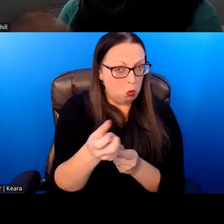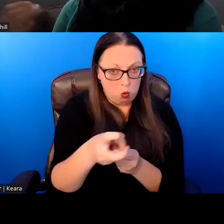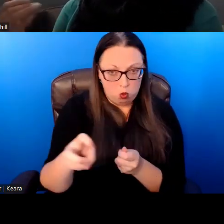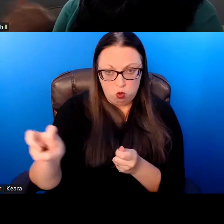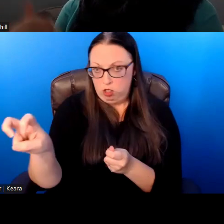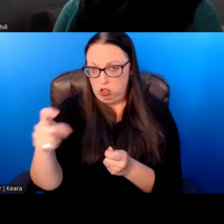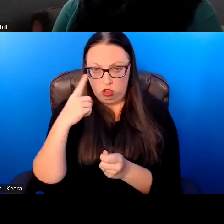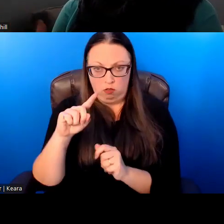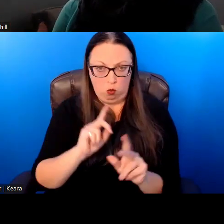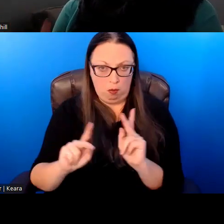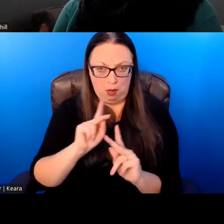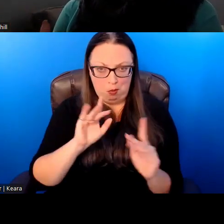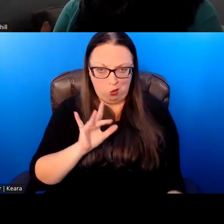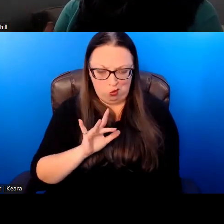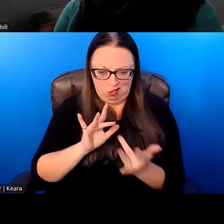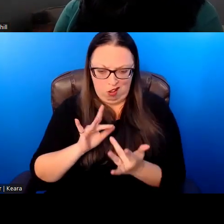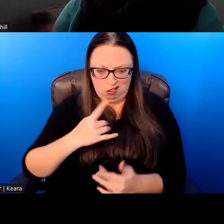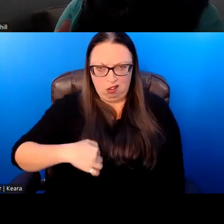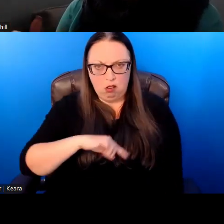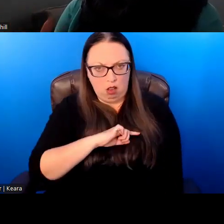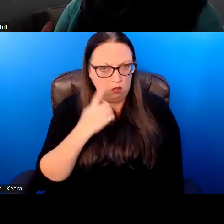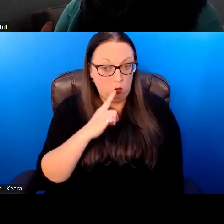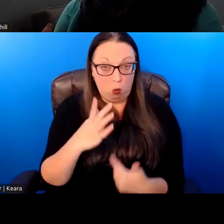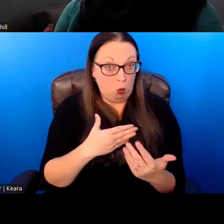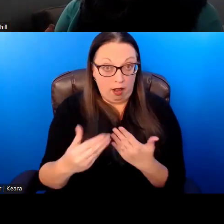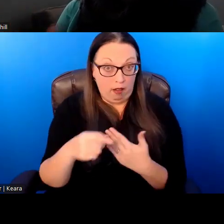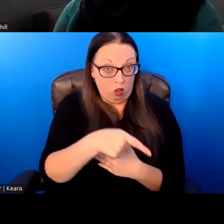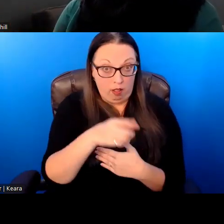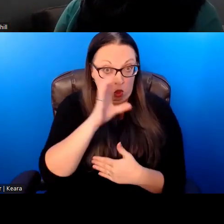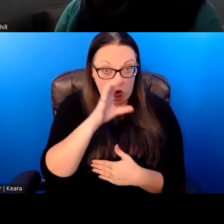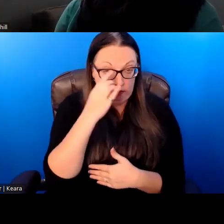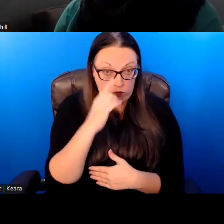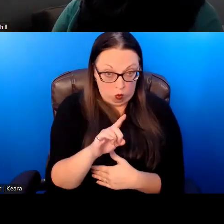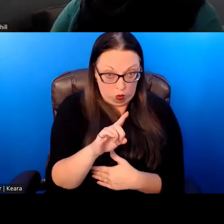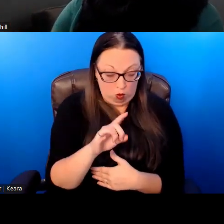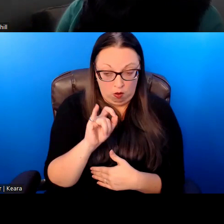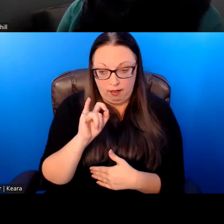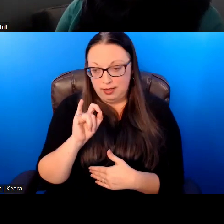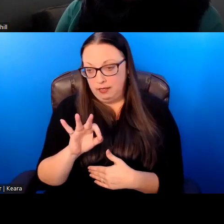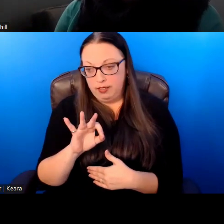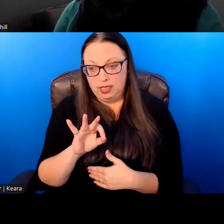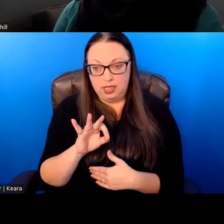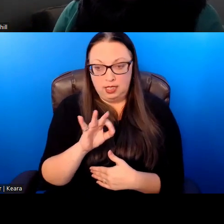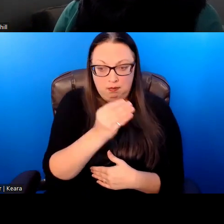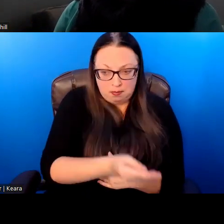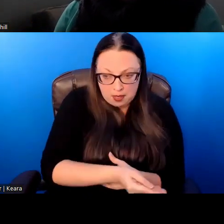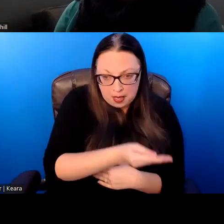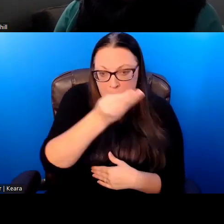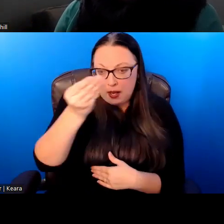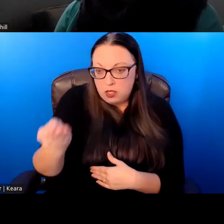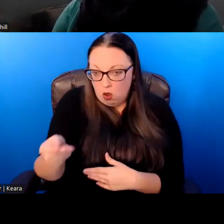folks who reach out to us for whatever it is they're looking for, and whether it's a handoff within our